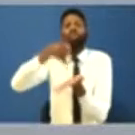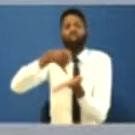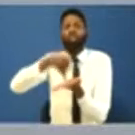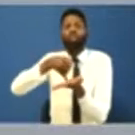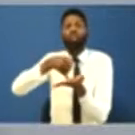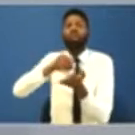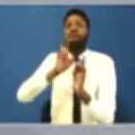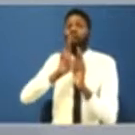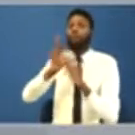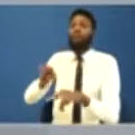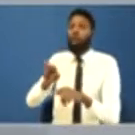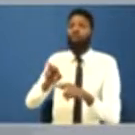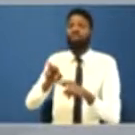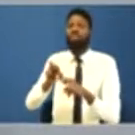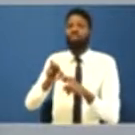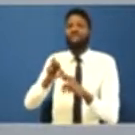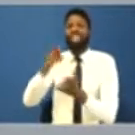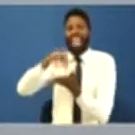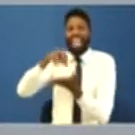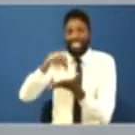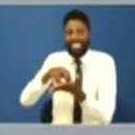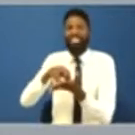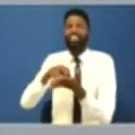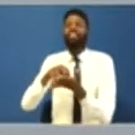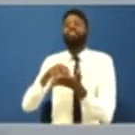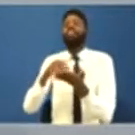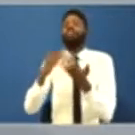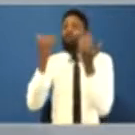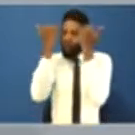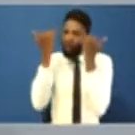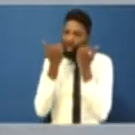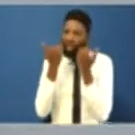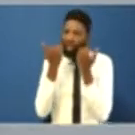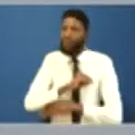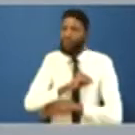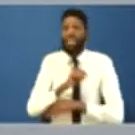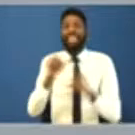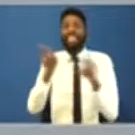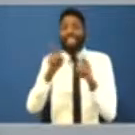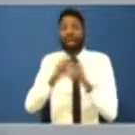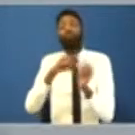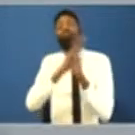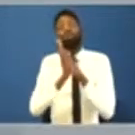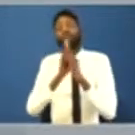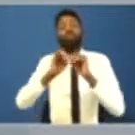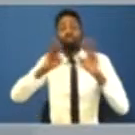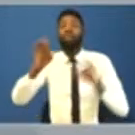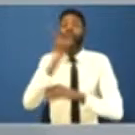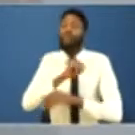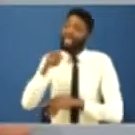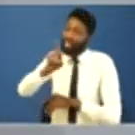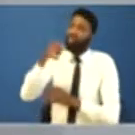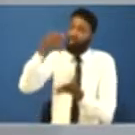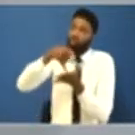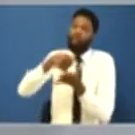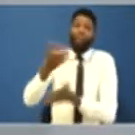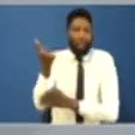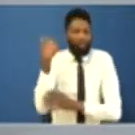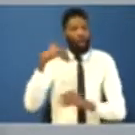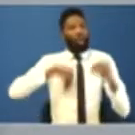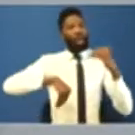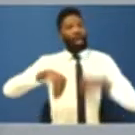or who has a case pending or who has been alleged been implicated in a corruption